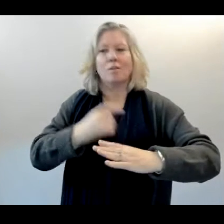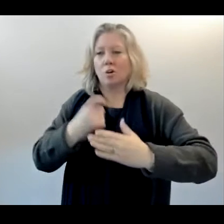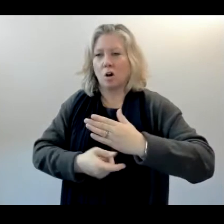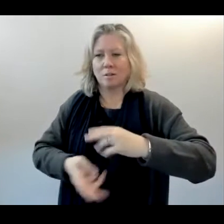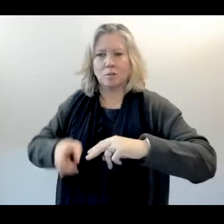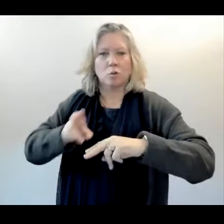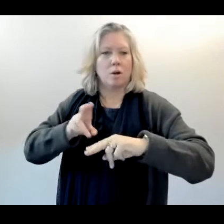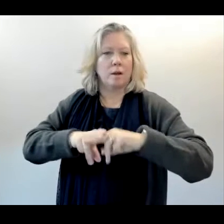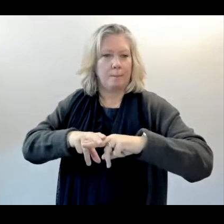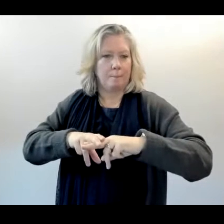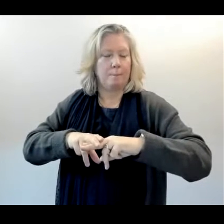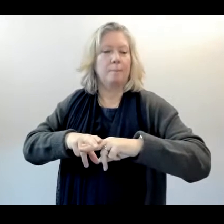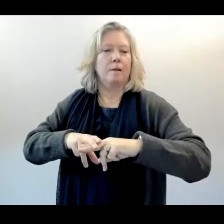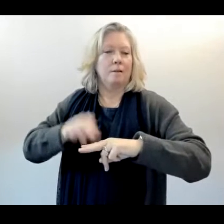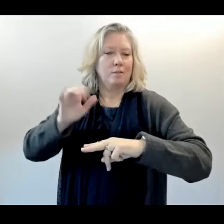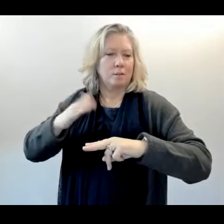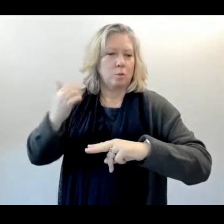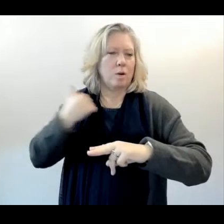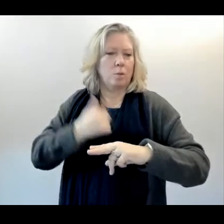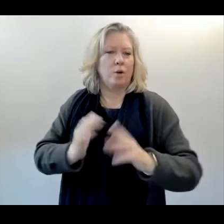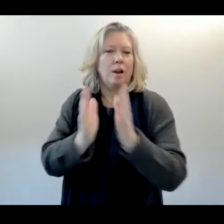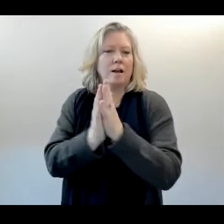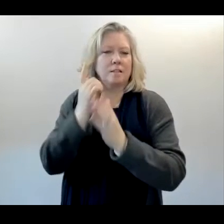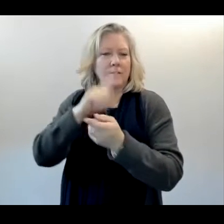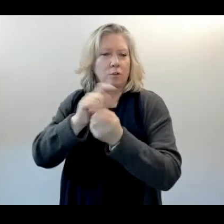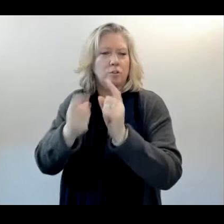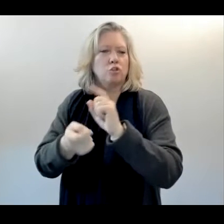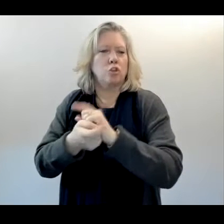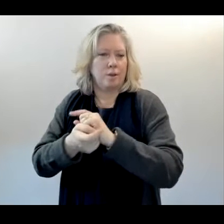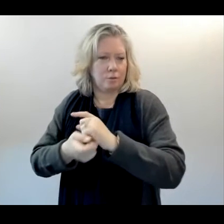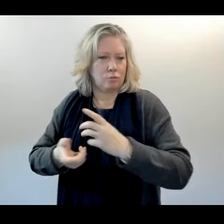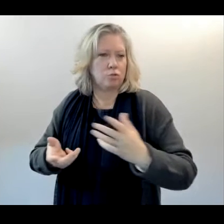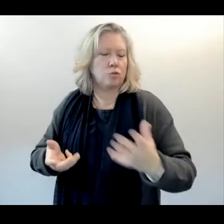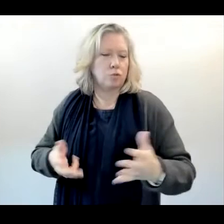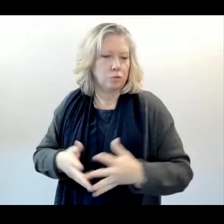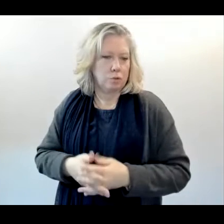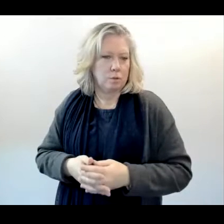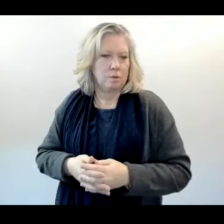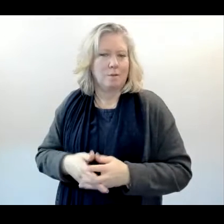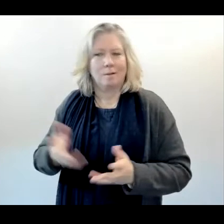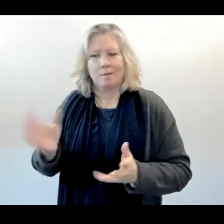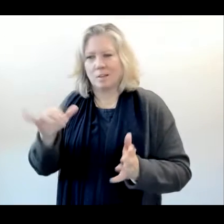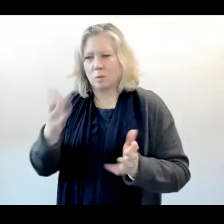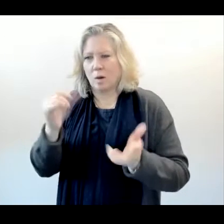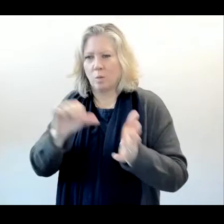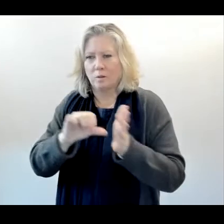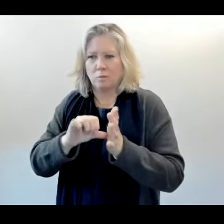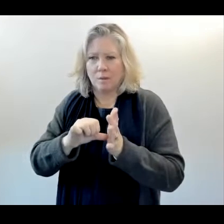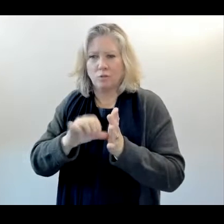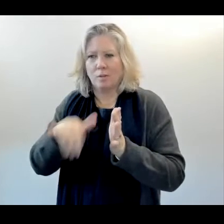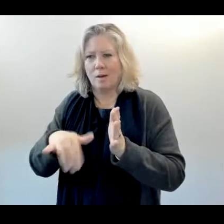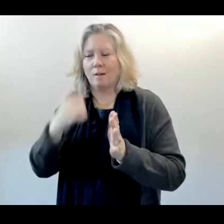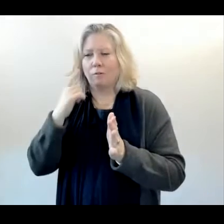are accounted for in the change order noted above. So I wanted to note that here for the board and for the public. So thank you.